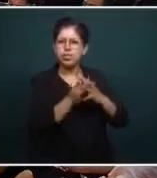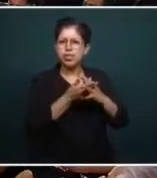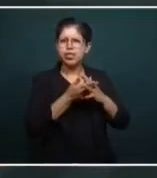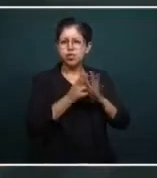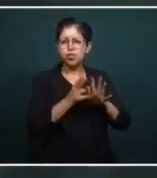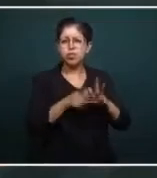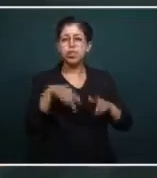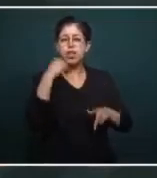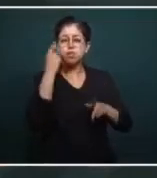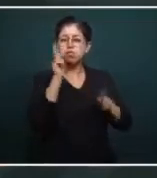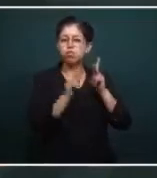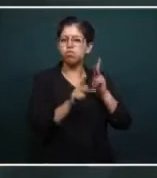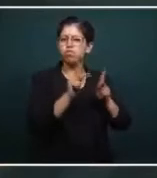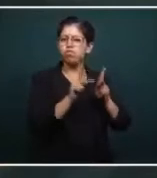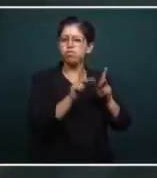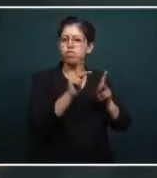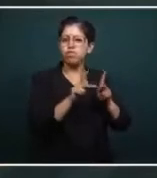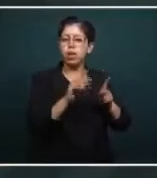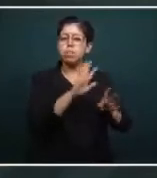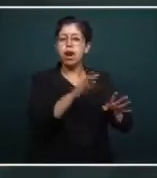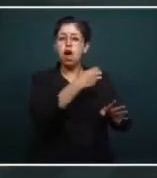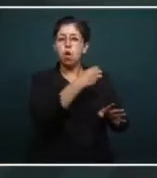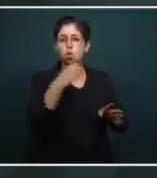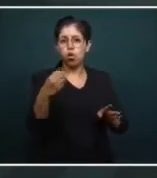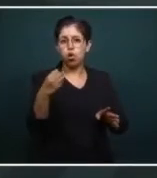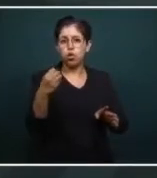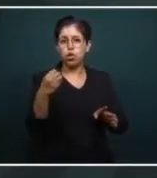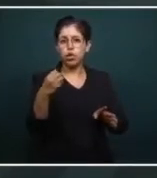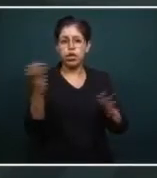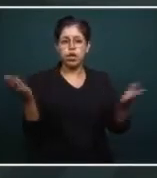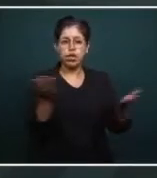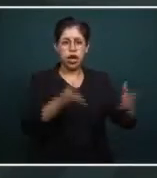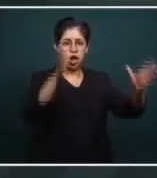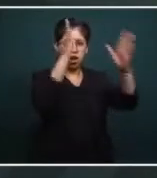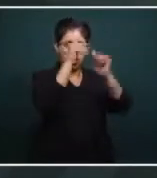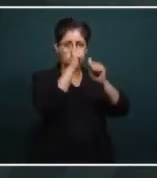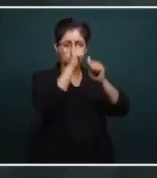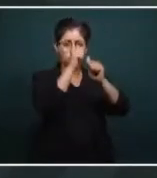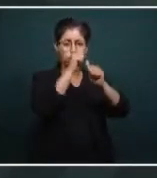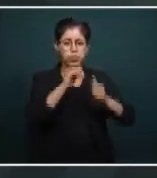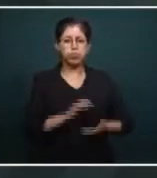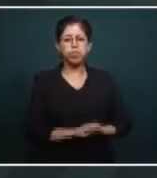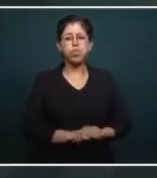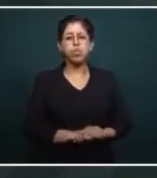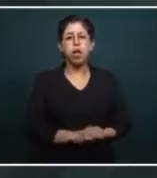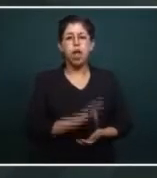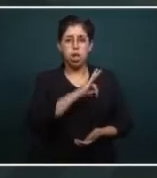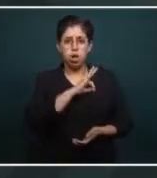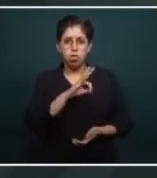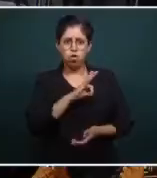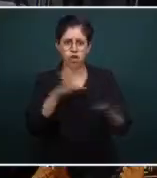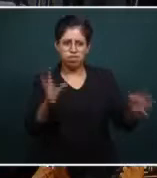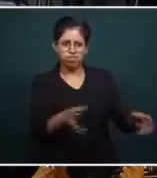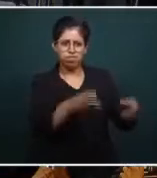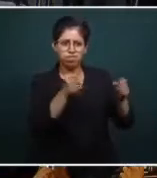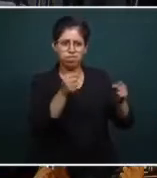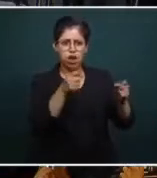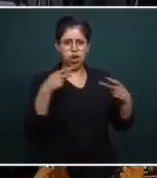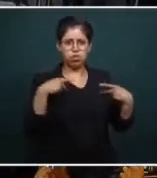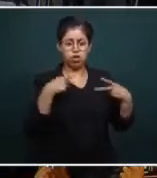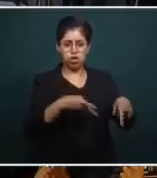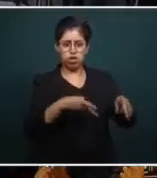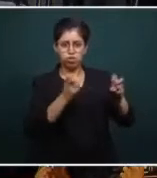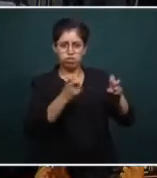the president, the so they're trying to get the personnel that'll handle this in the